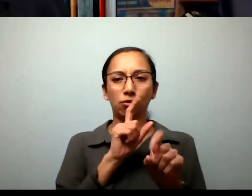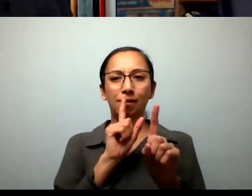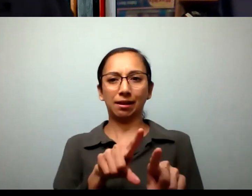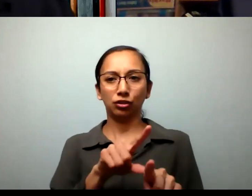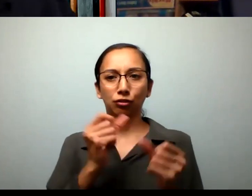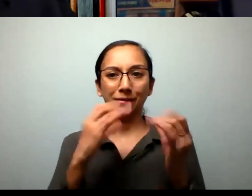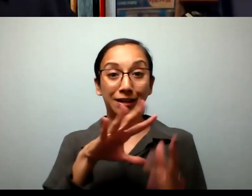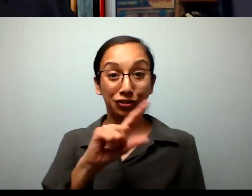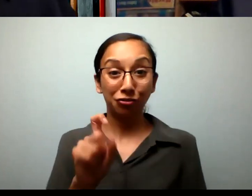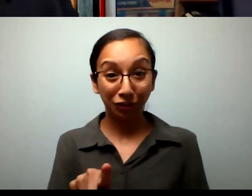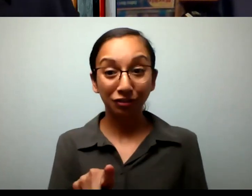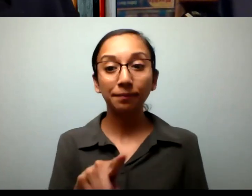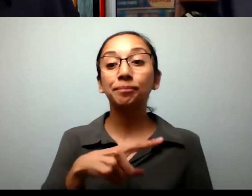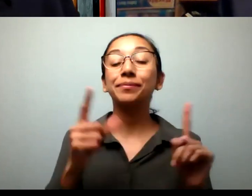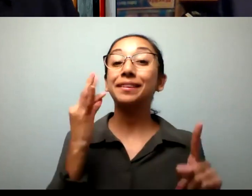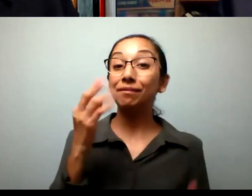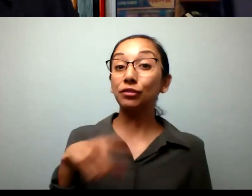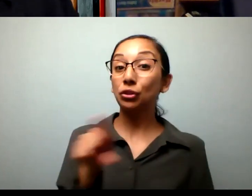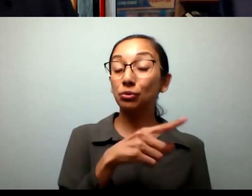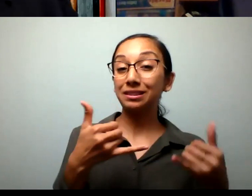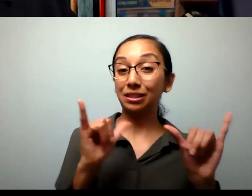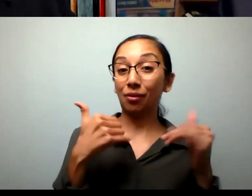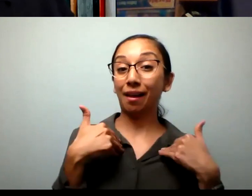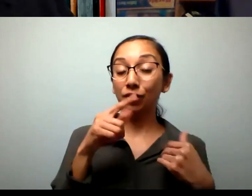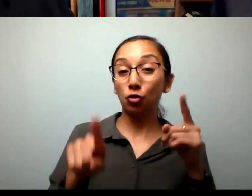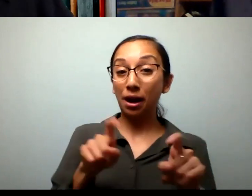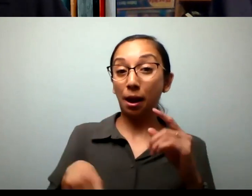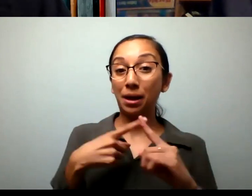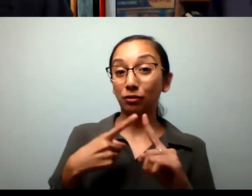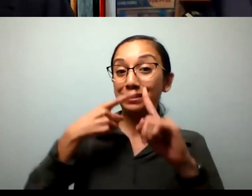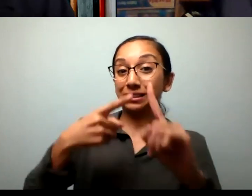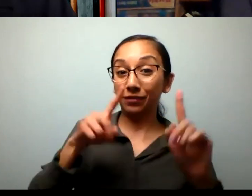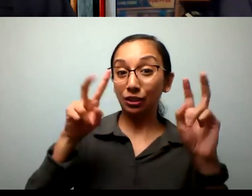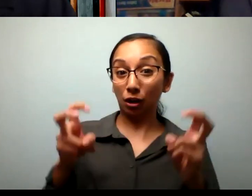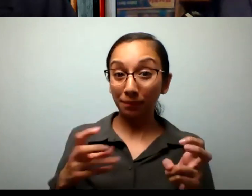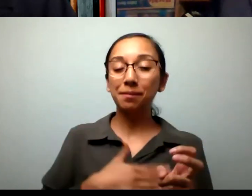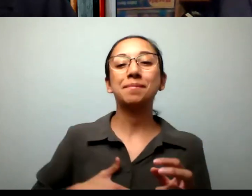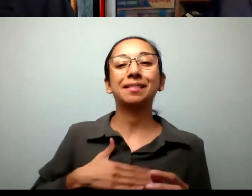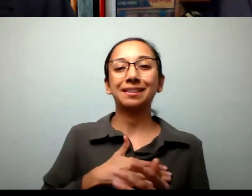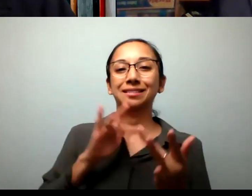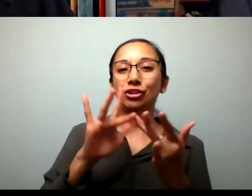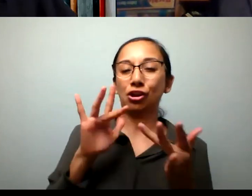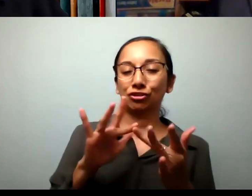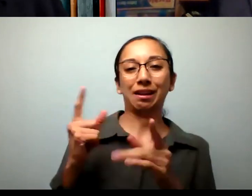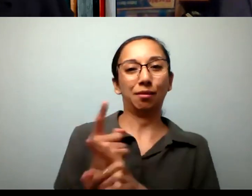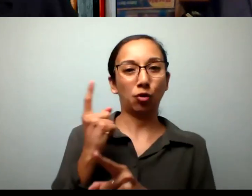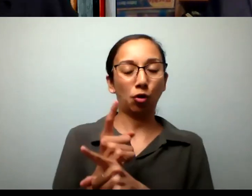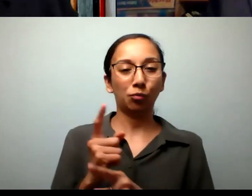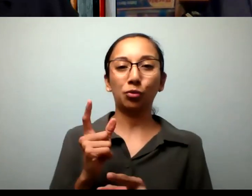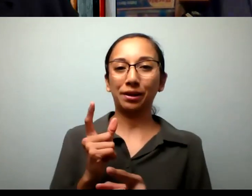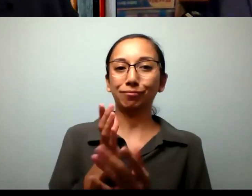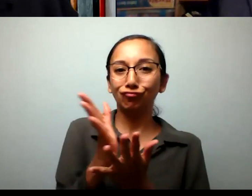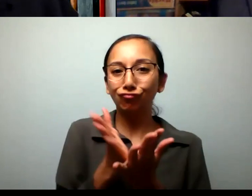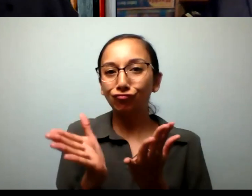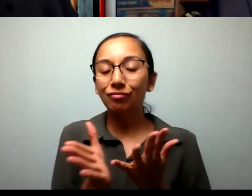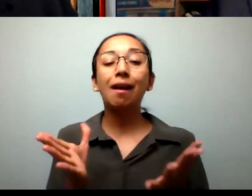questions, but if you still have questions about the certain topics, please contact the appropriate divisions, and we